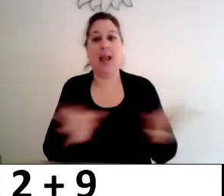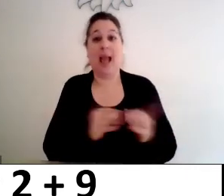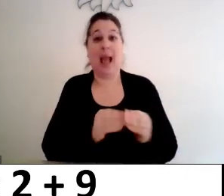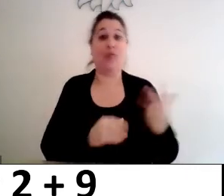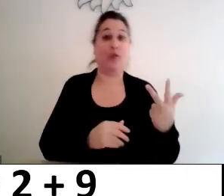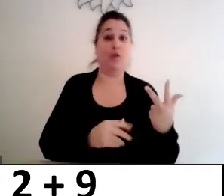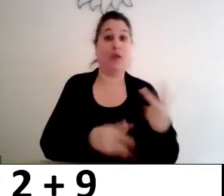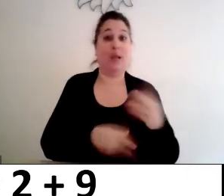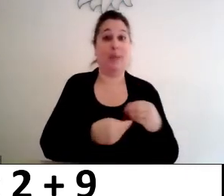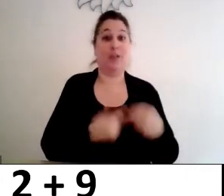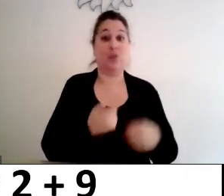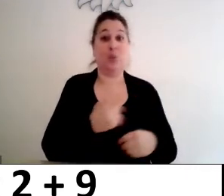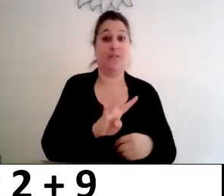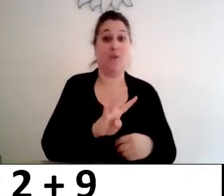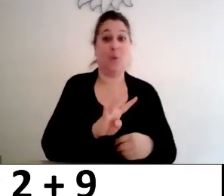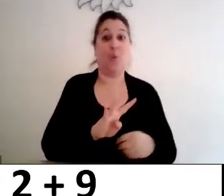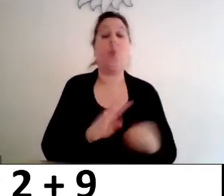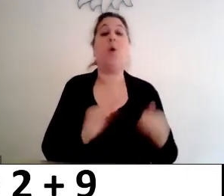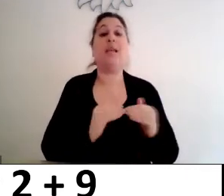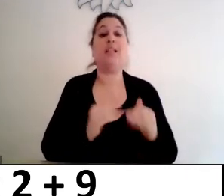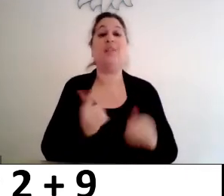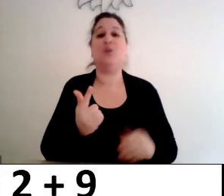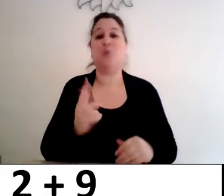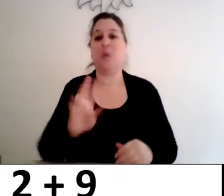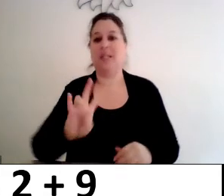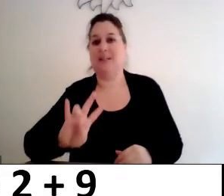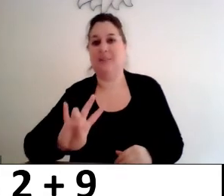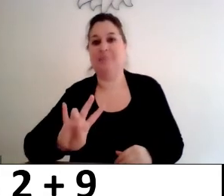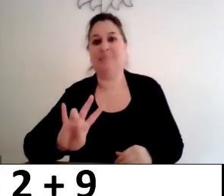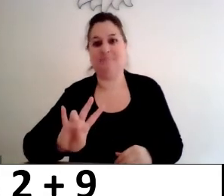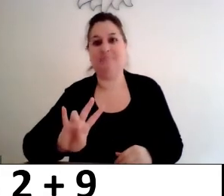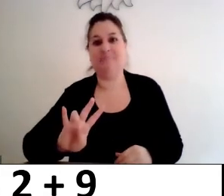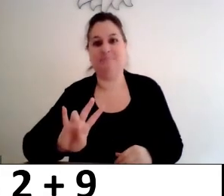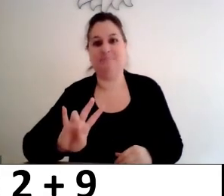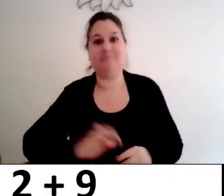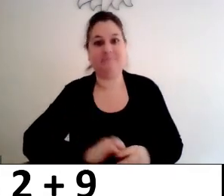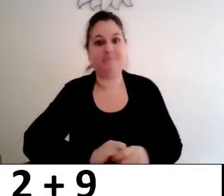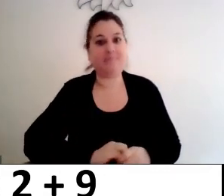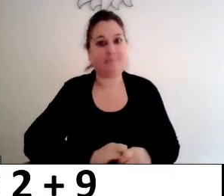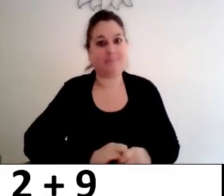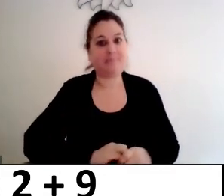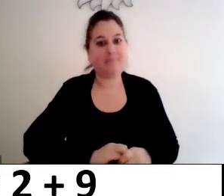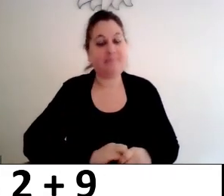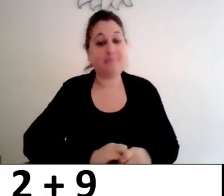addition. 3 plus 24 is 27.